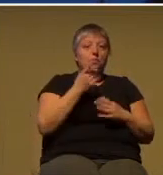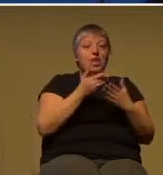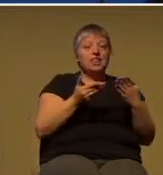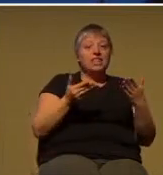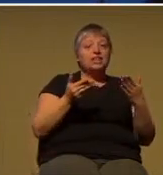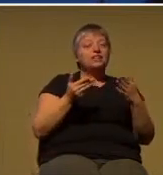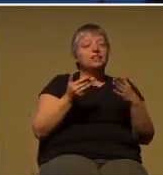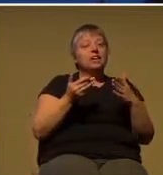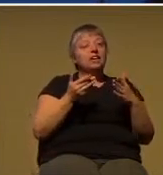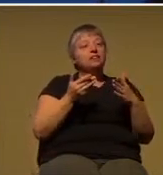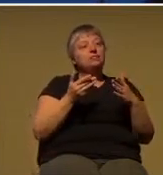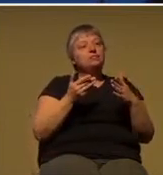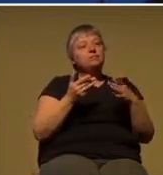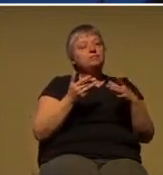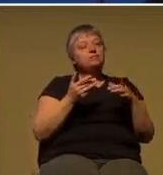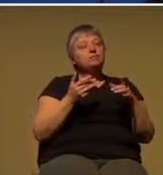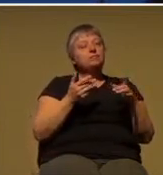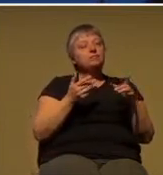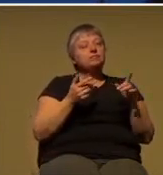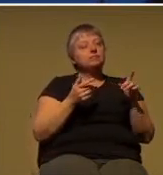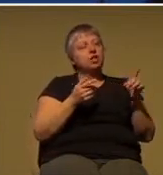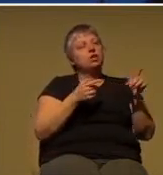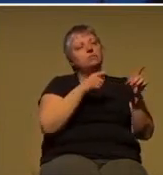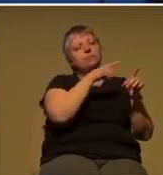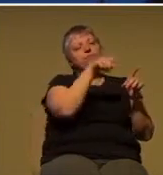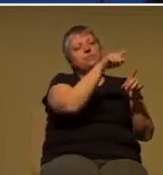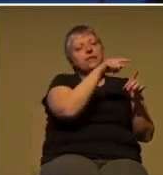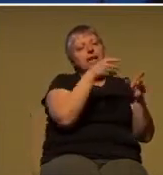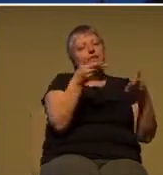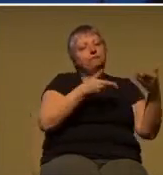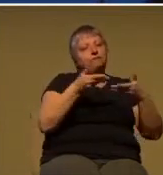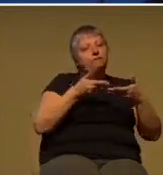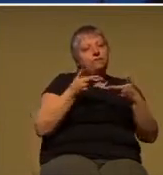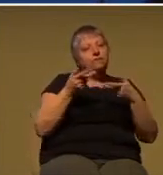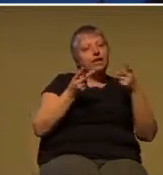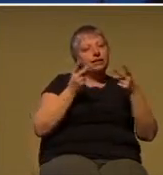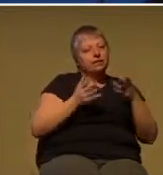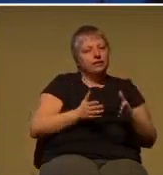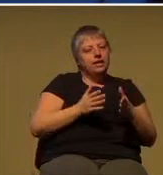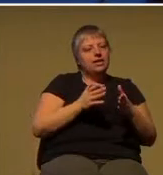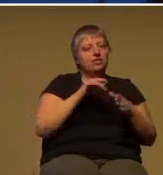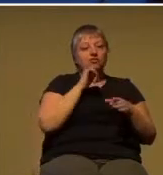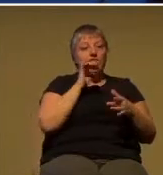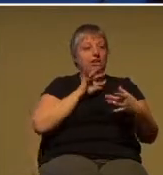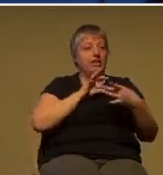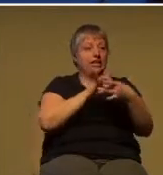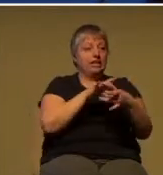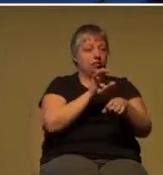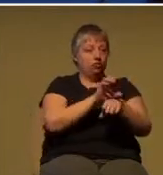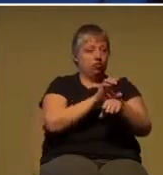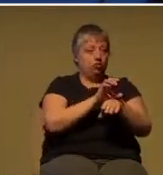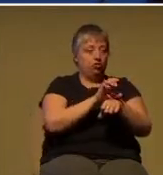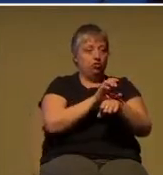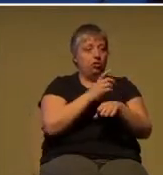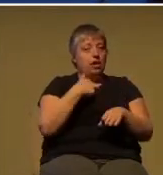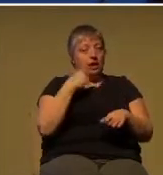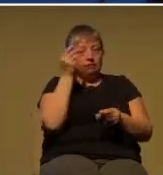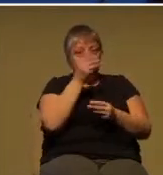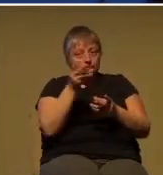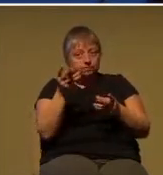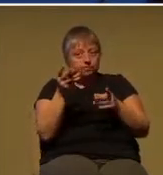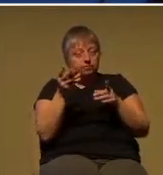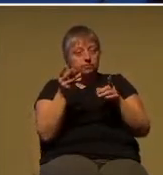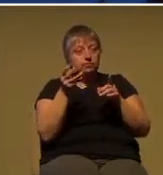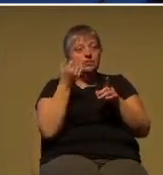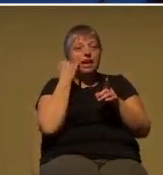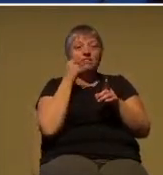do invite guests from outside who aren't connected to churches. I always say, if you are not connected with a church, please